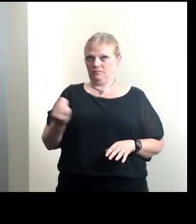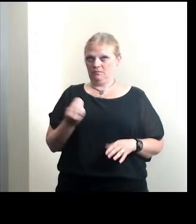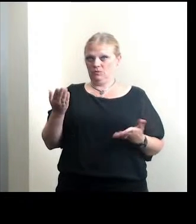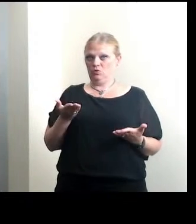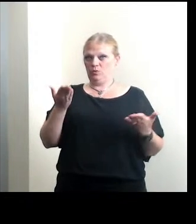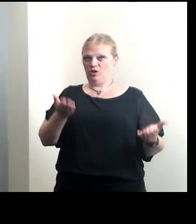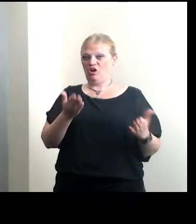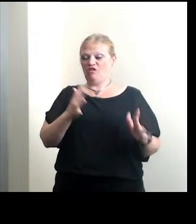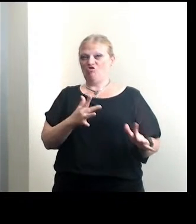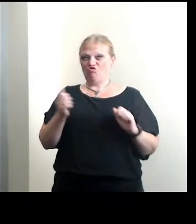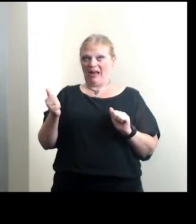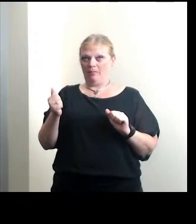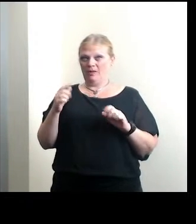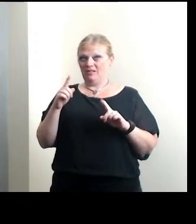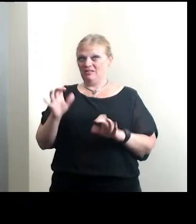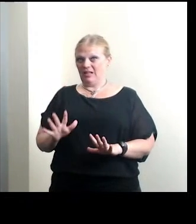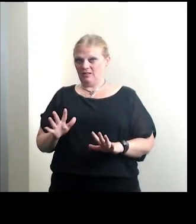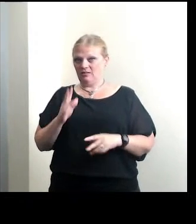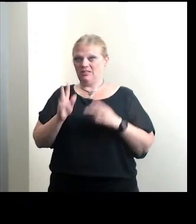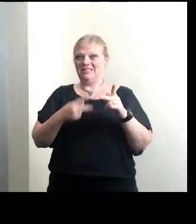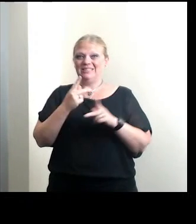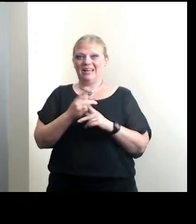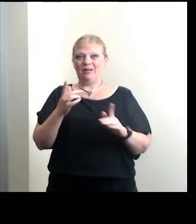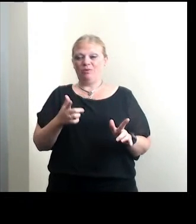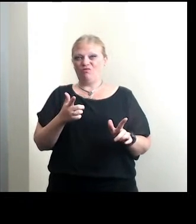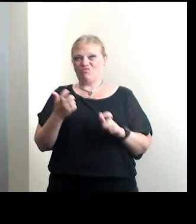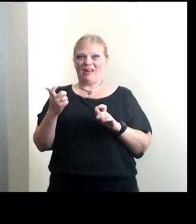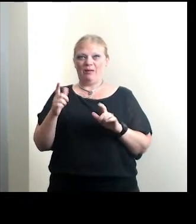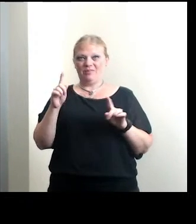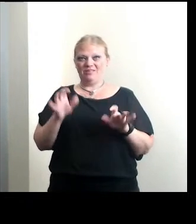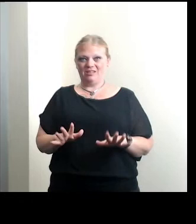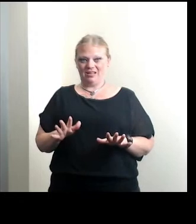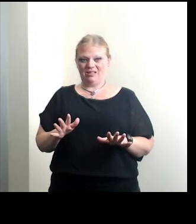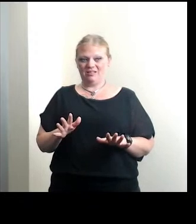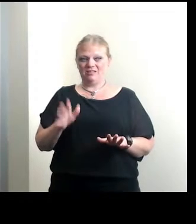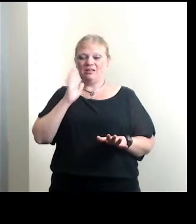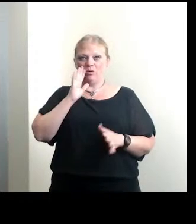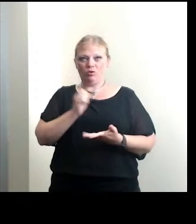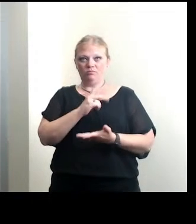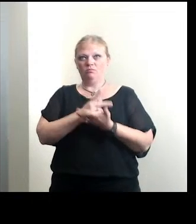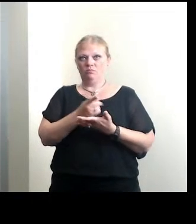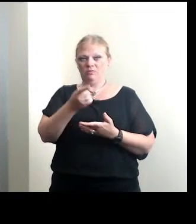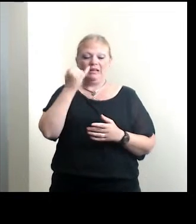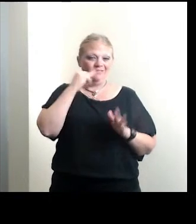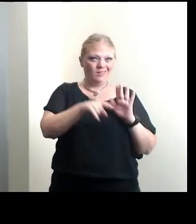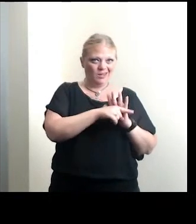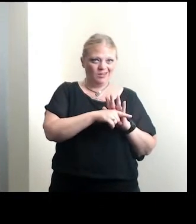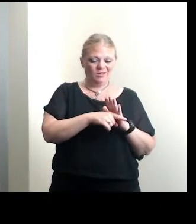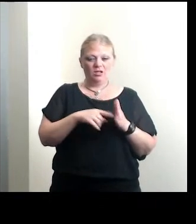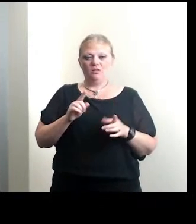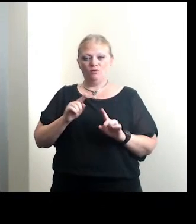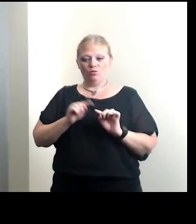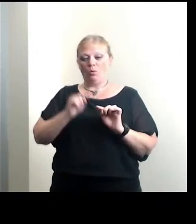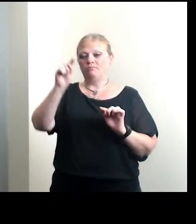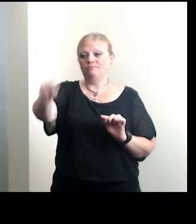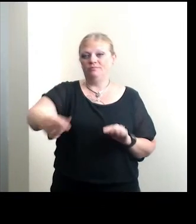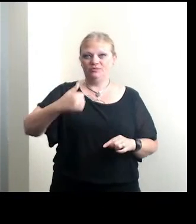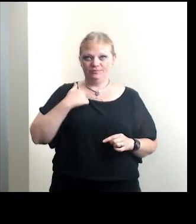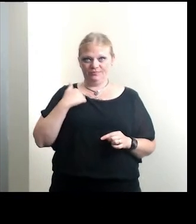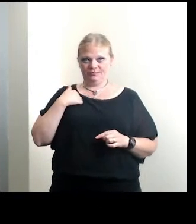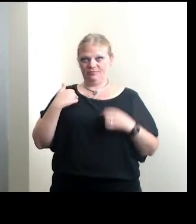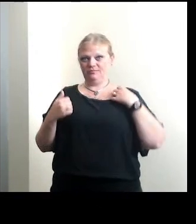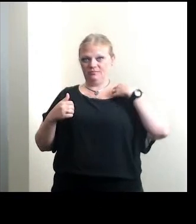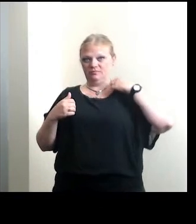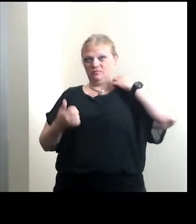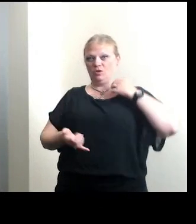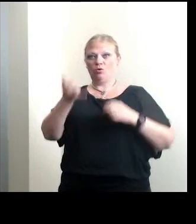offering rapid testing, and we're offering the type of rapid testing that will make you eligible, if you're negative, to get across the border. So again,